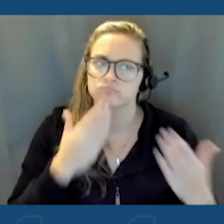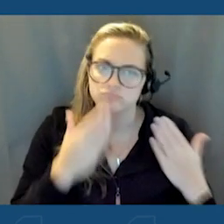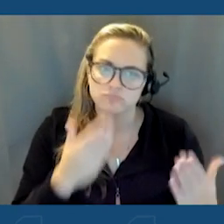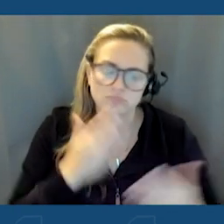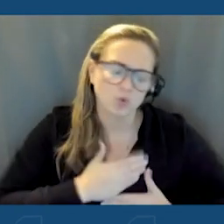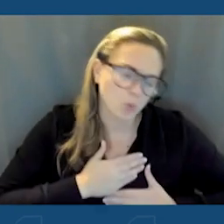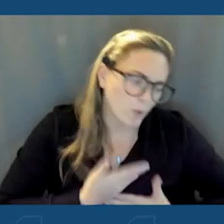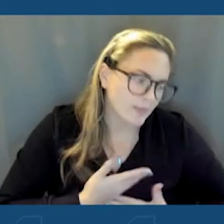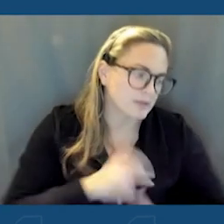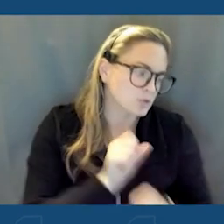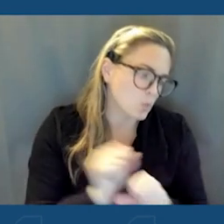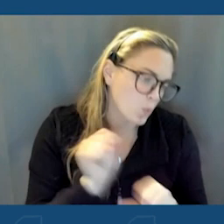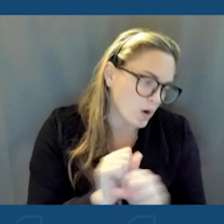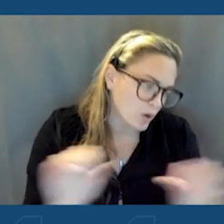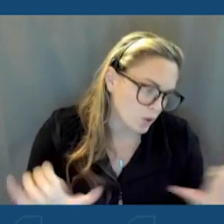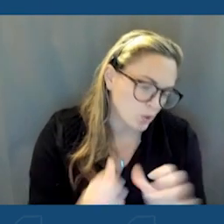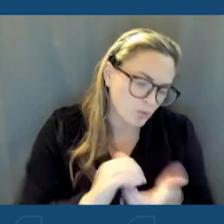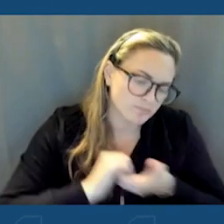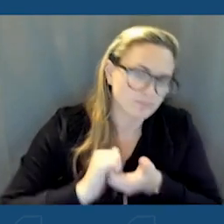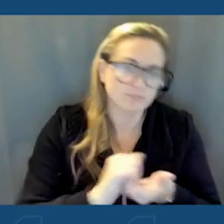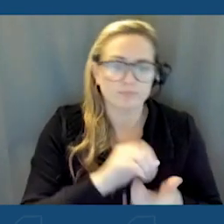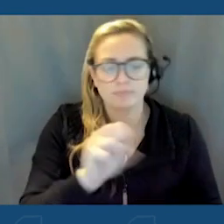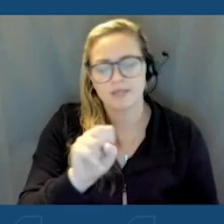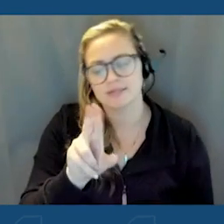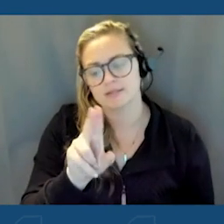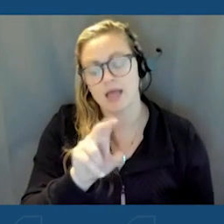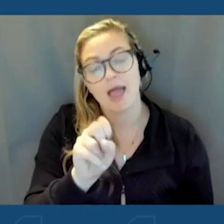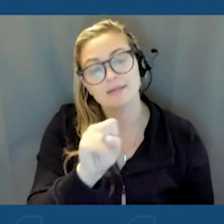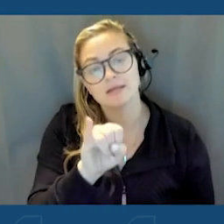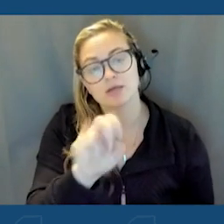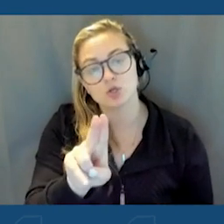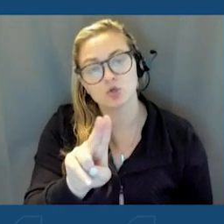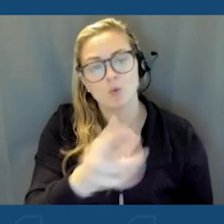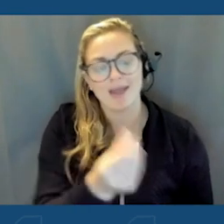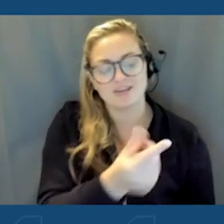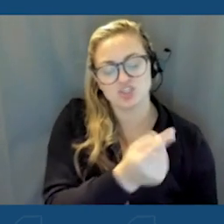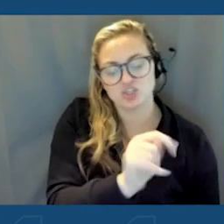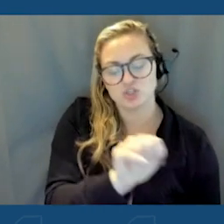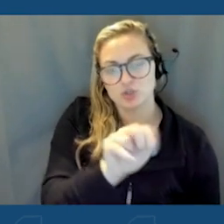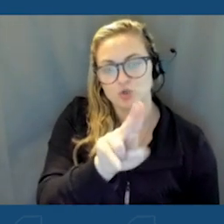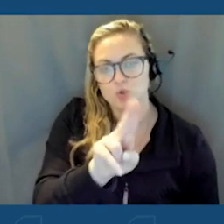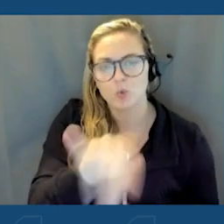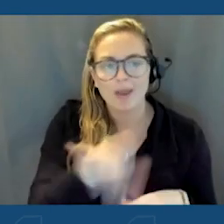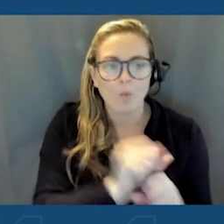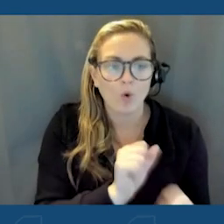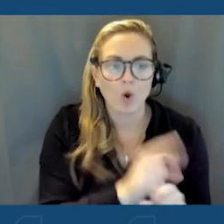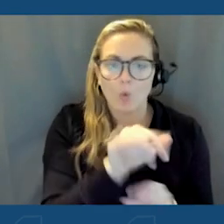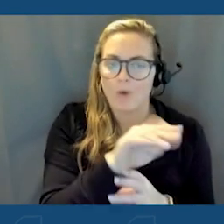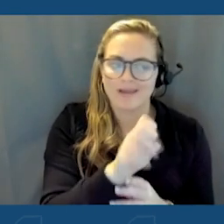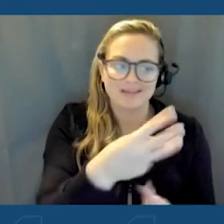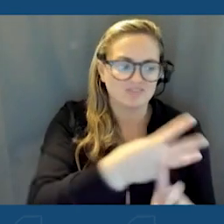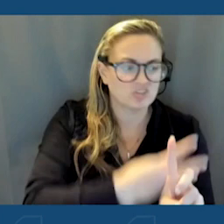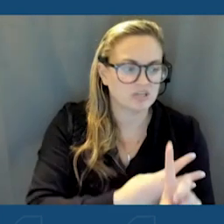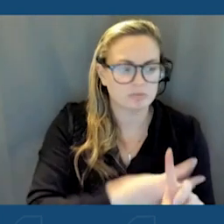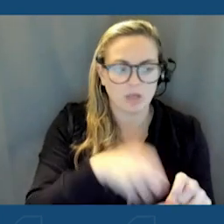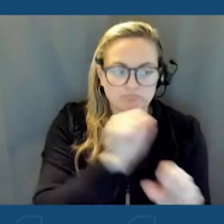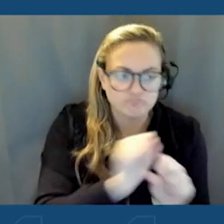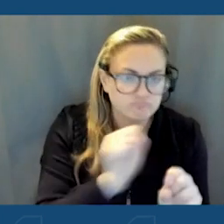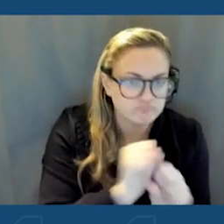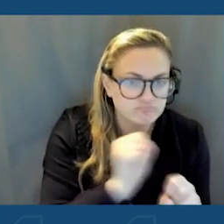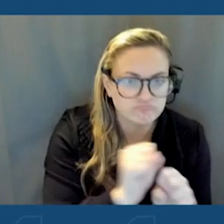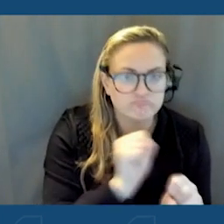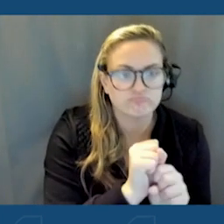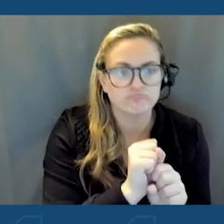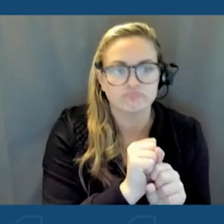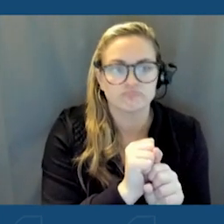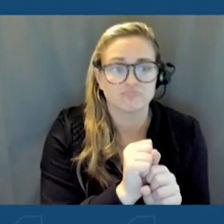this. You know, an SIU investigator and GTIU and their group can work on one case for 6 months, and you don't have a lot